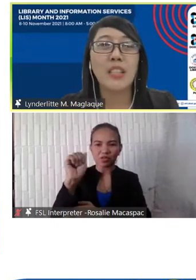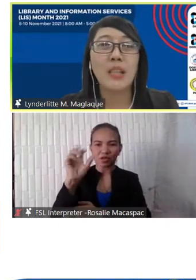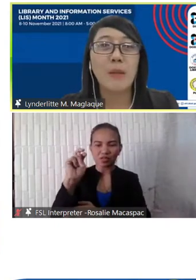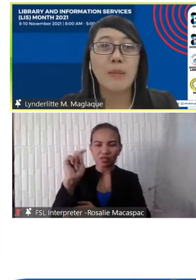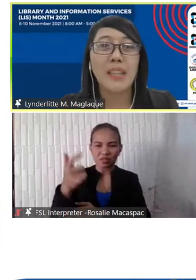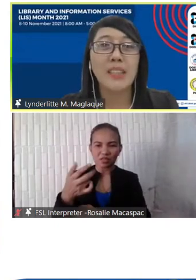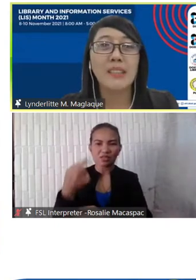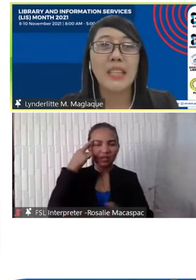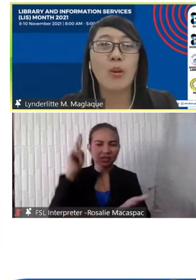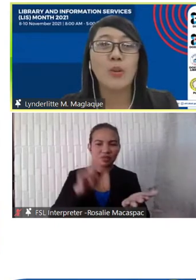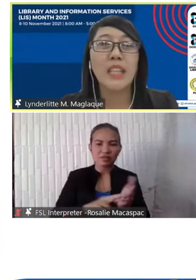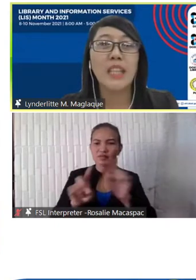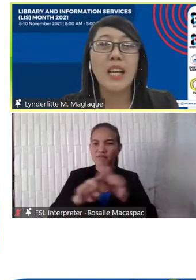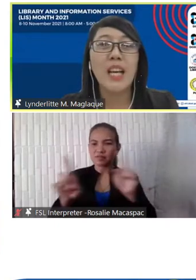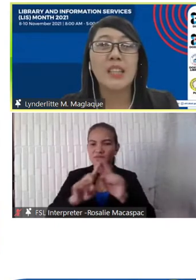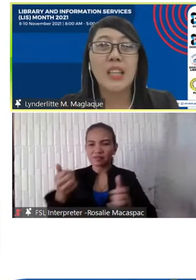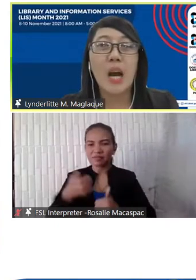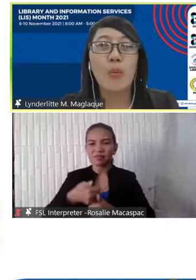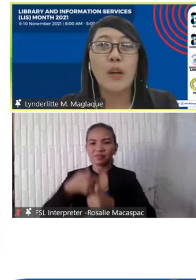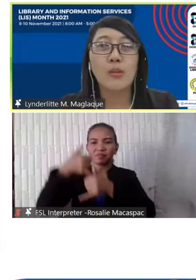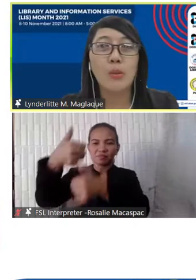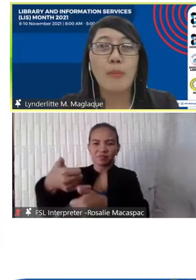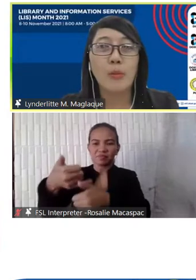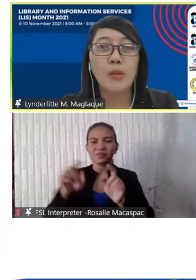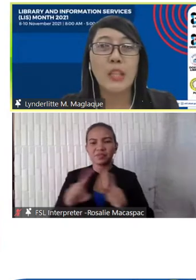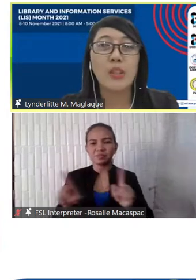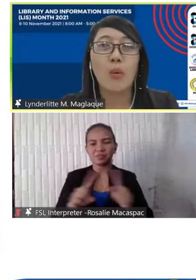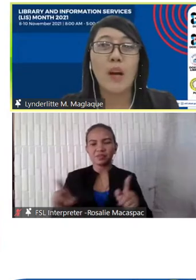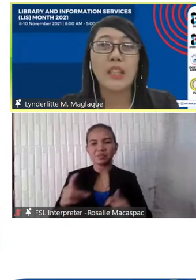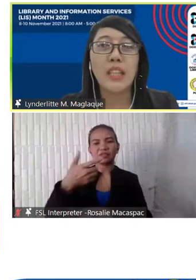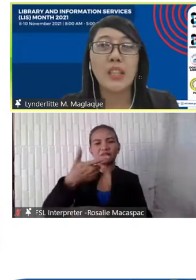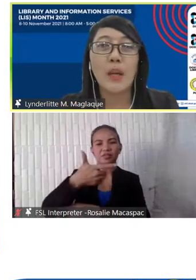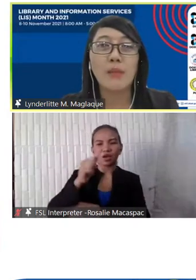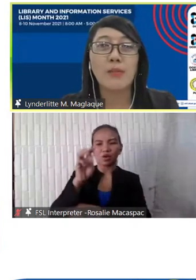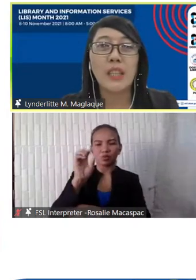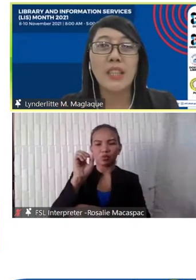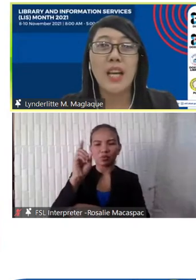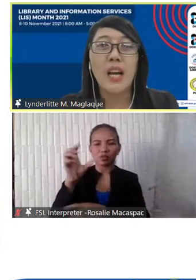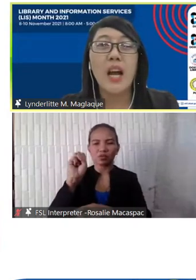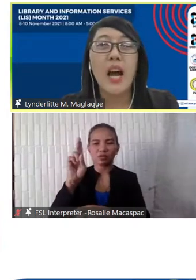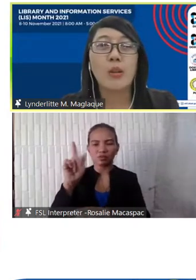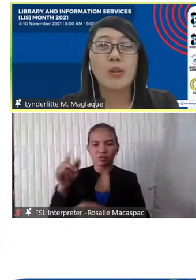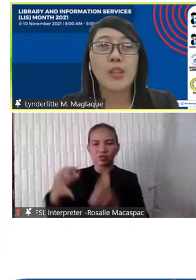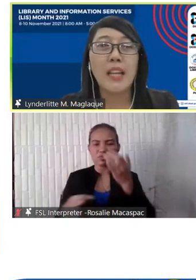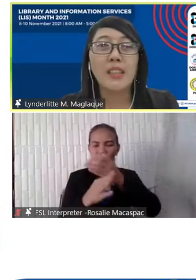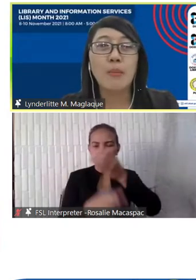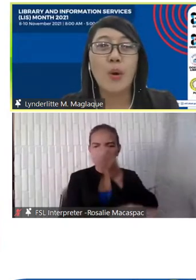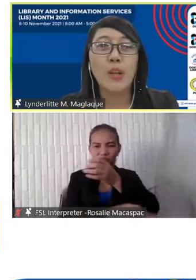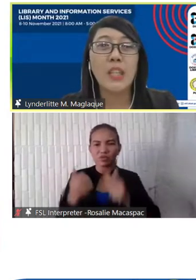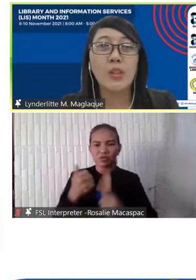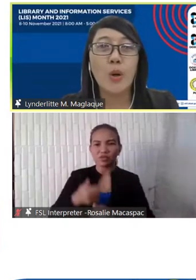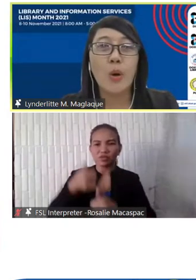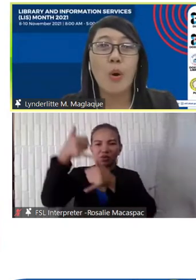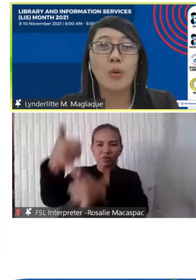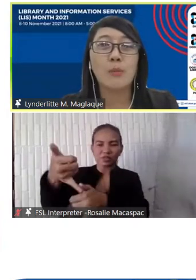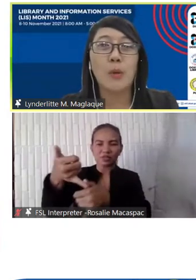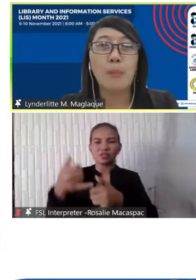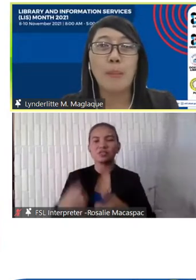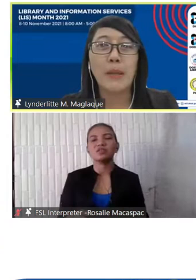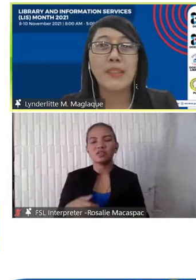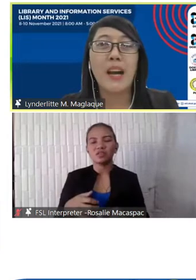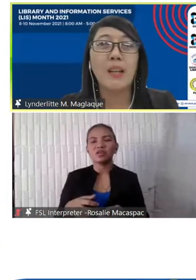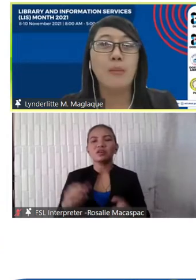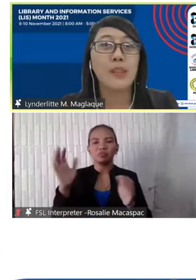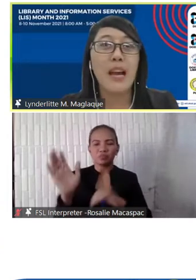different award-giving bodies, including the Gawad Sulo Foundation Awardee 2015, Outstanding Morning Show Host